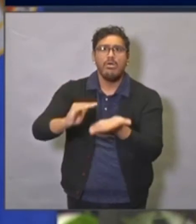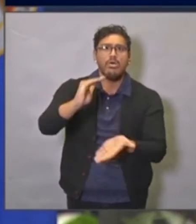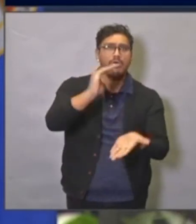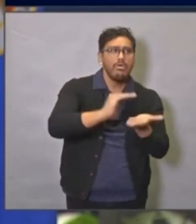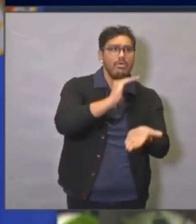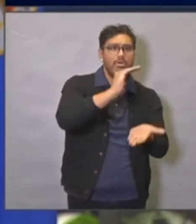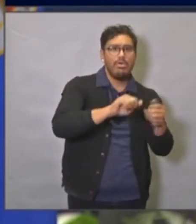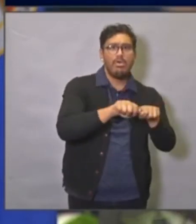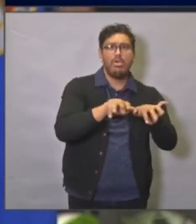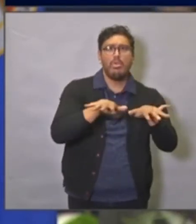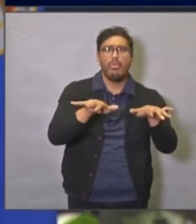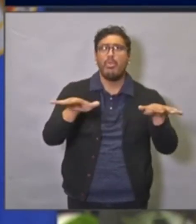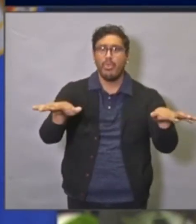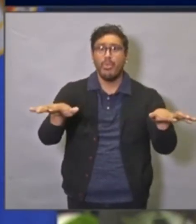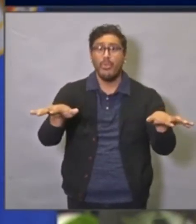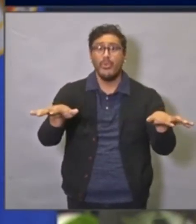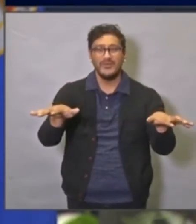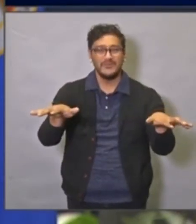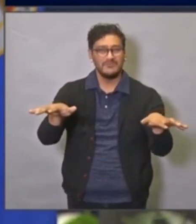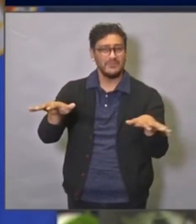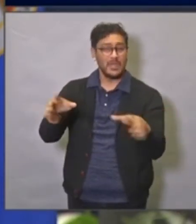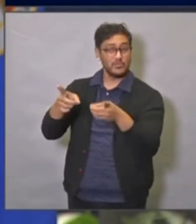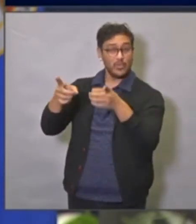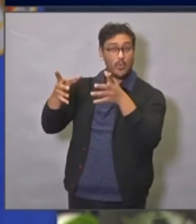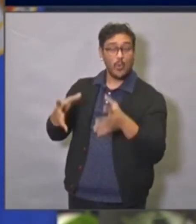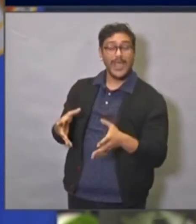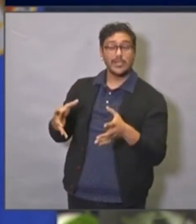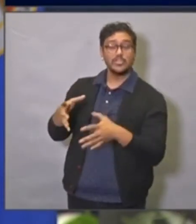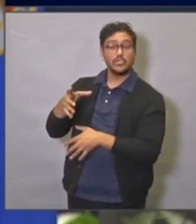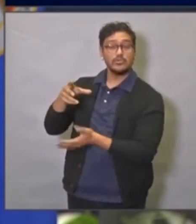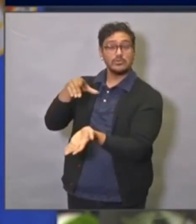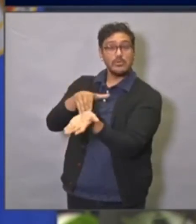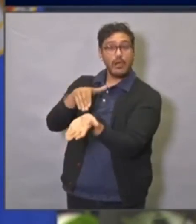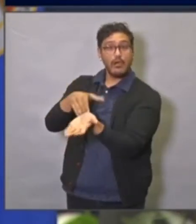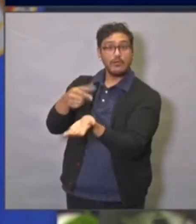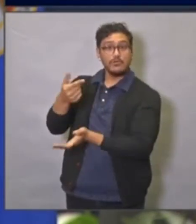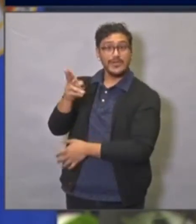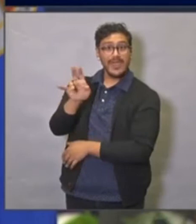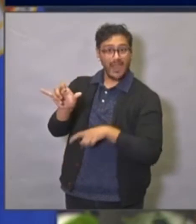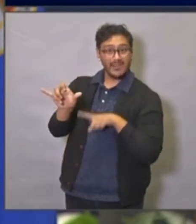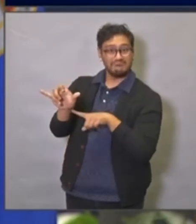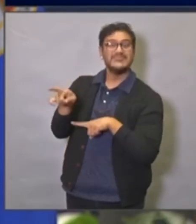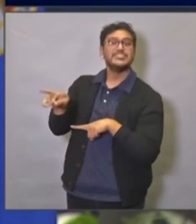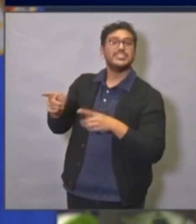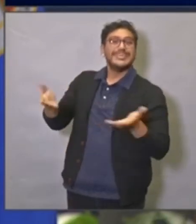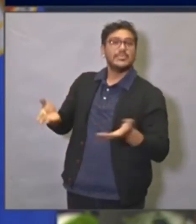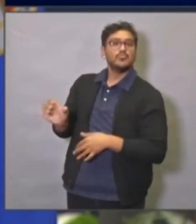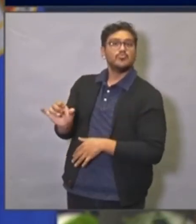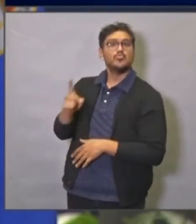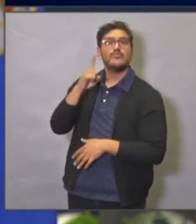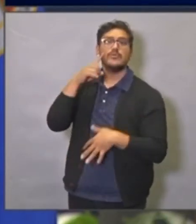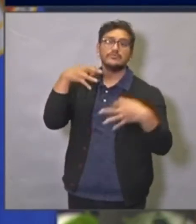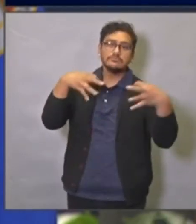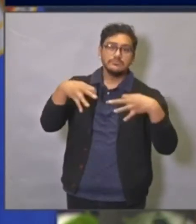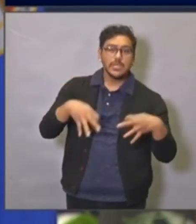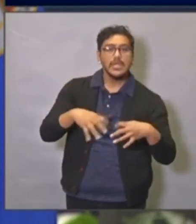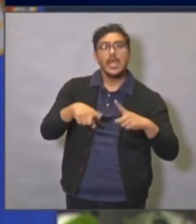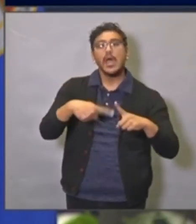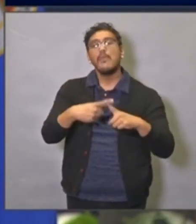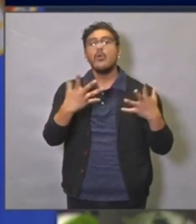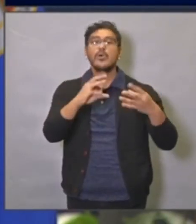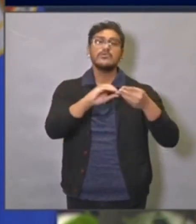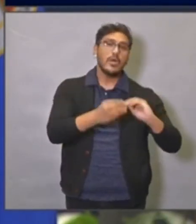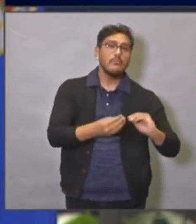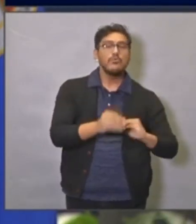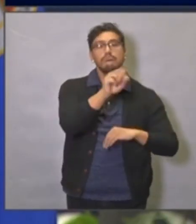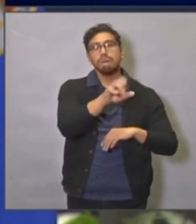Dr. Christina Galley, Director of Department of Health Services, is also going to provide information on current utilization of the county